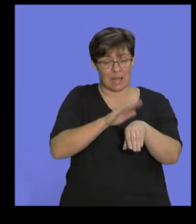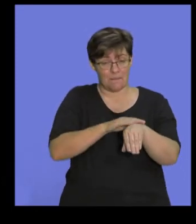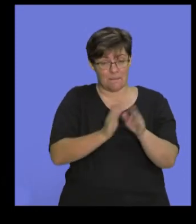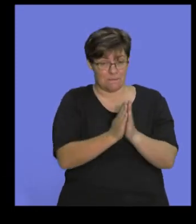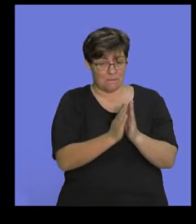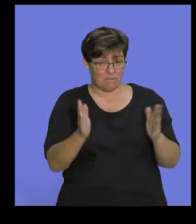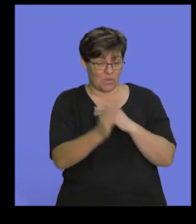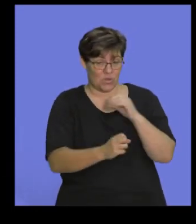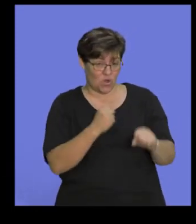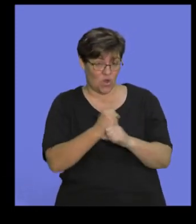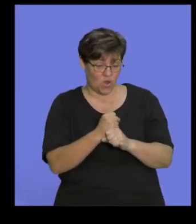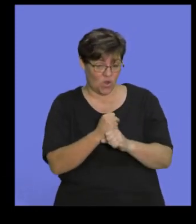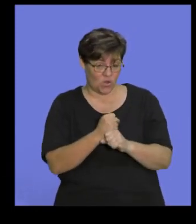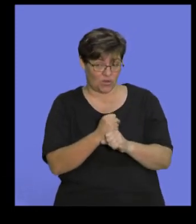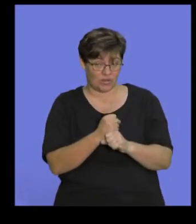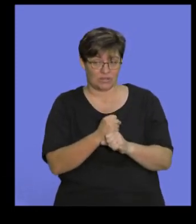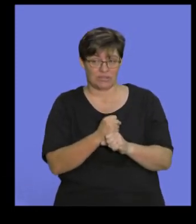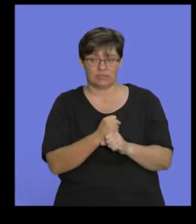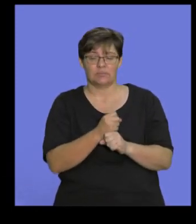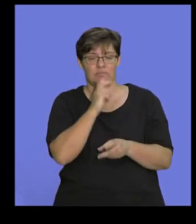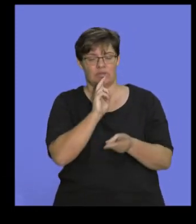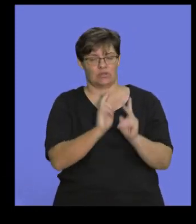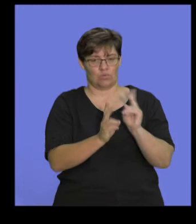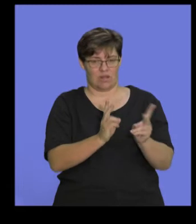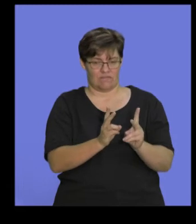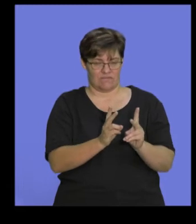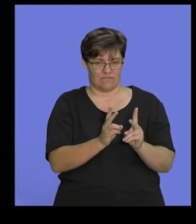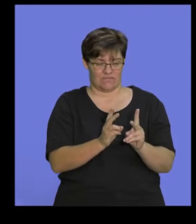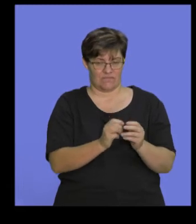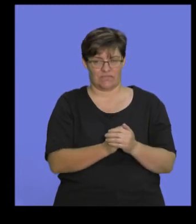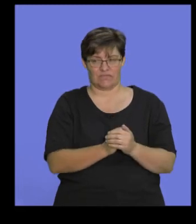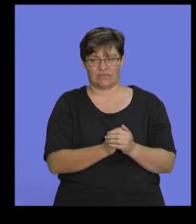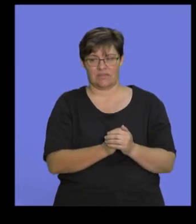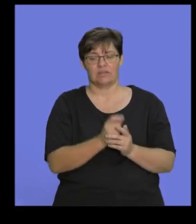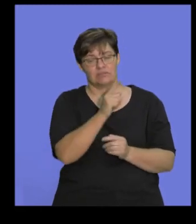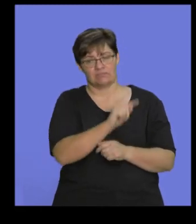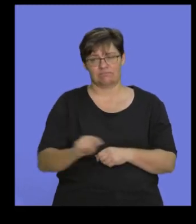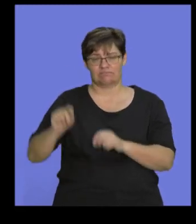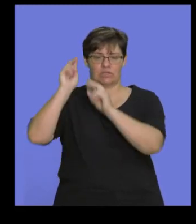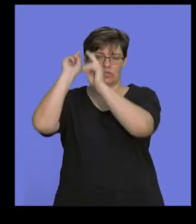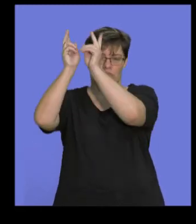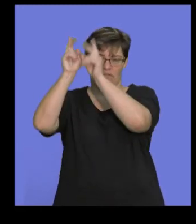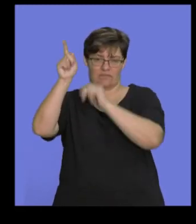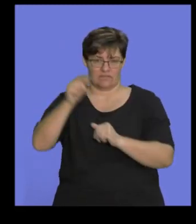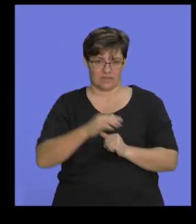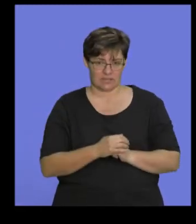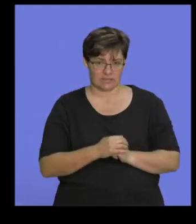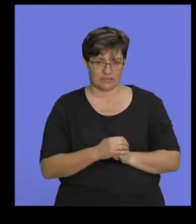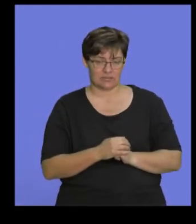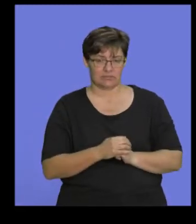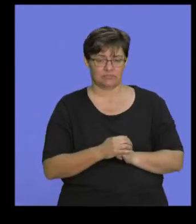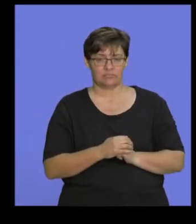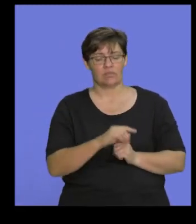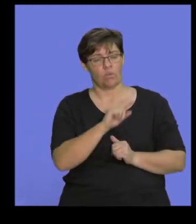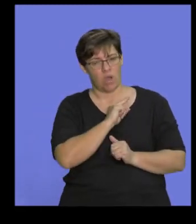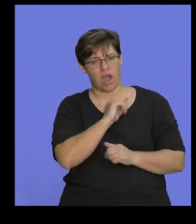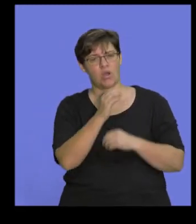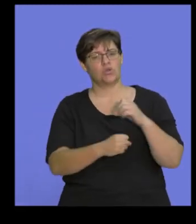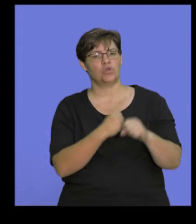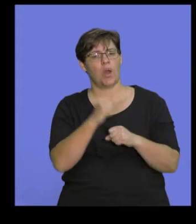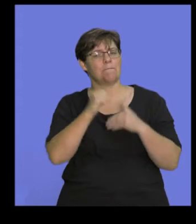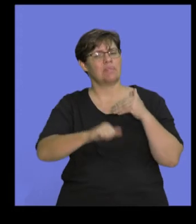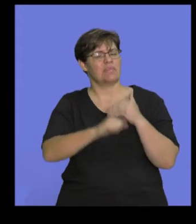compounding period per year. And this will be for a year, so that makes the M to be 12, because